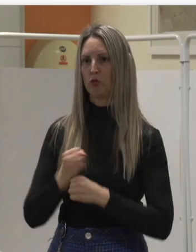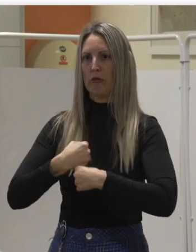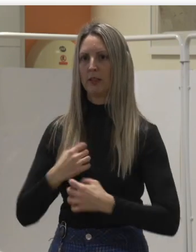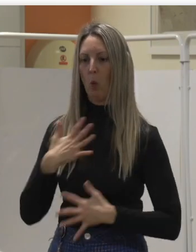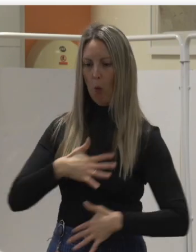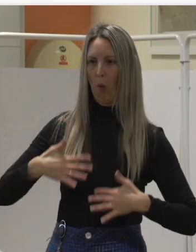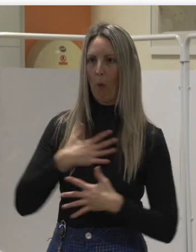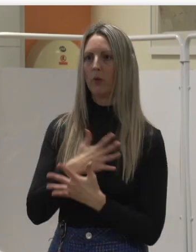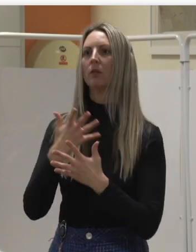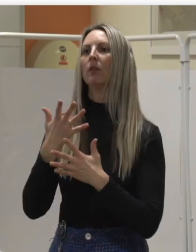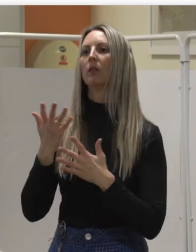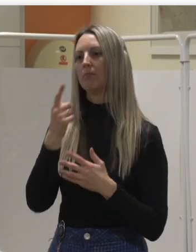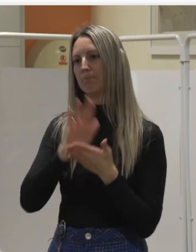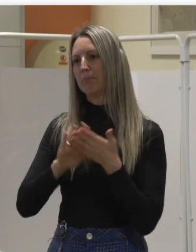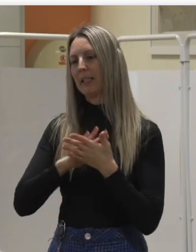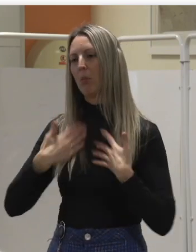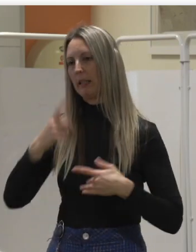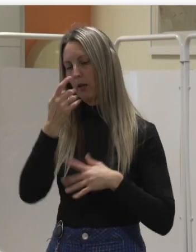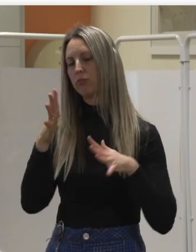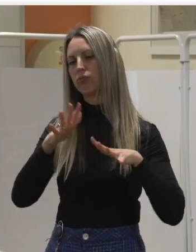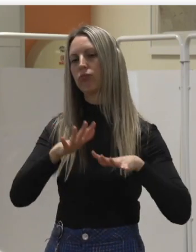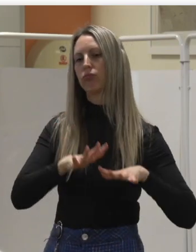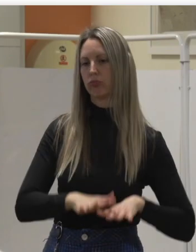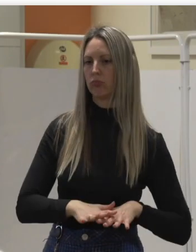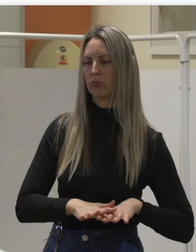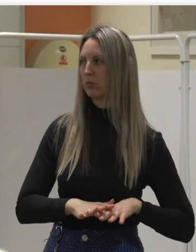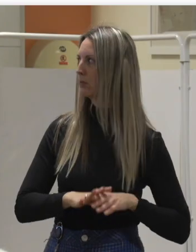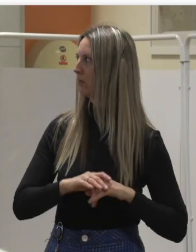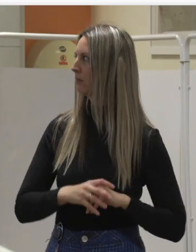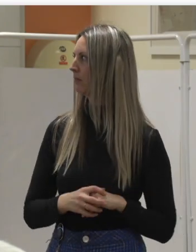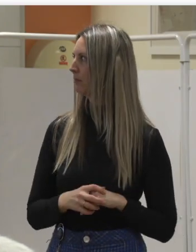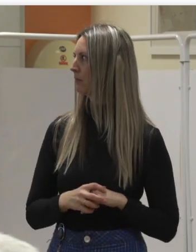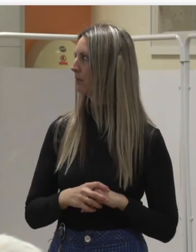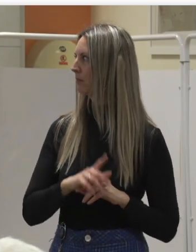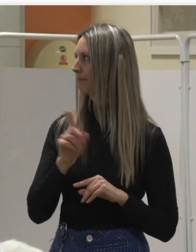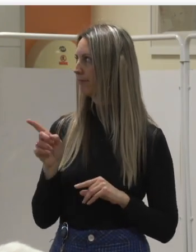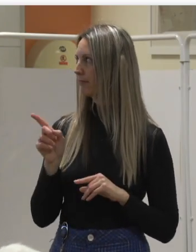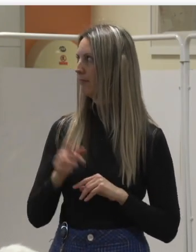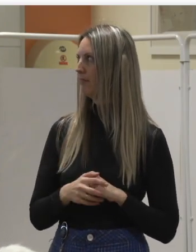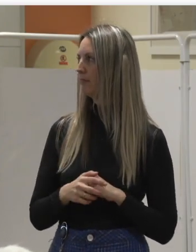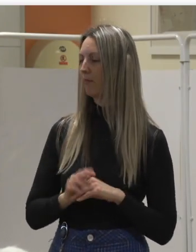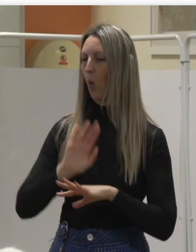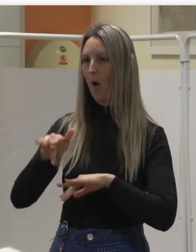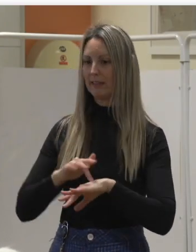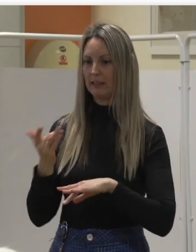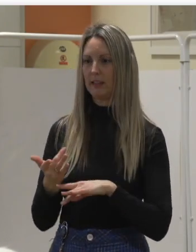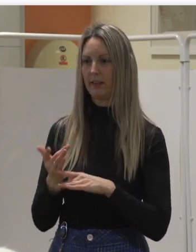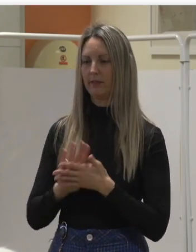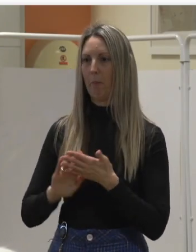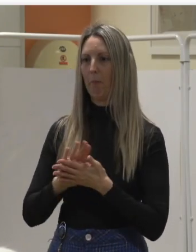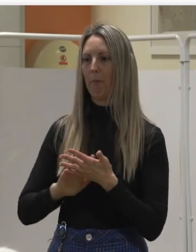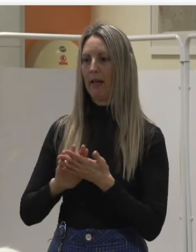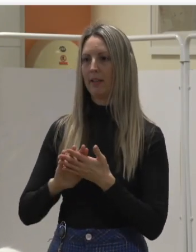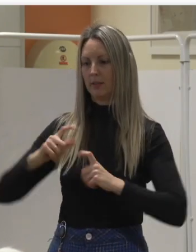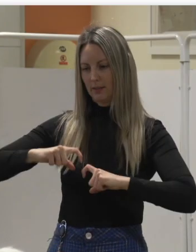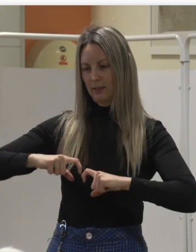now, that response has gone. And that means you have constant stimulation coming